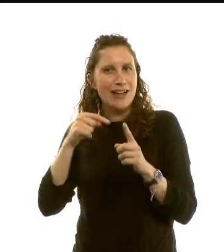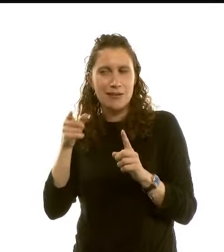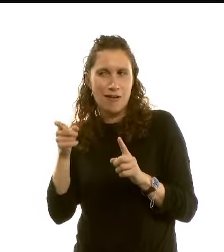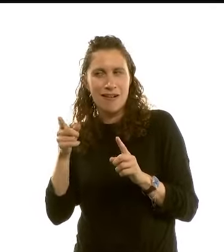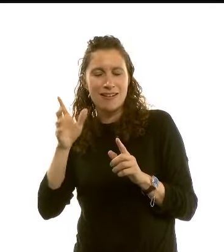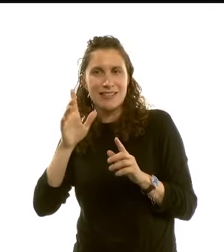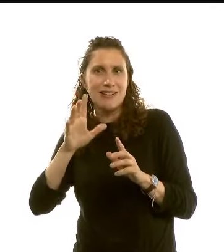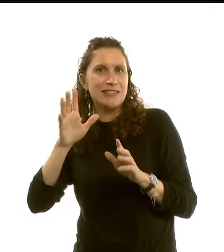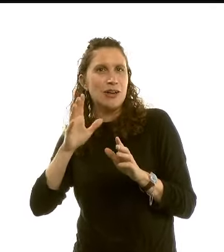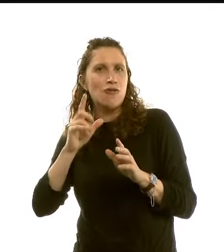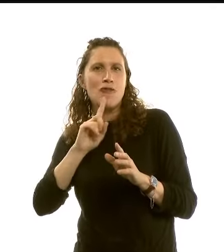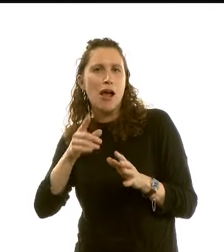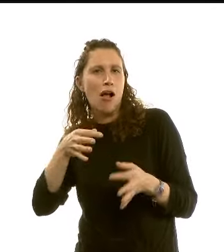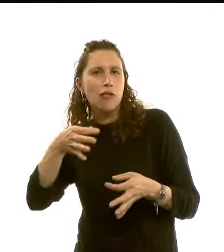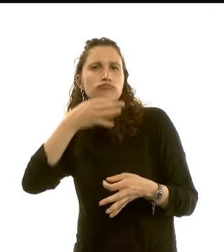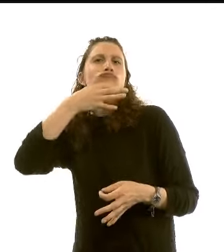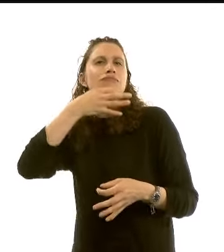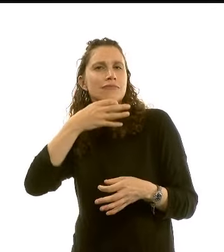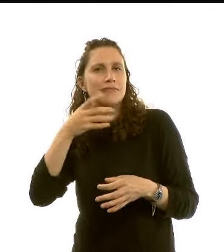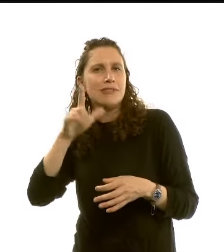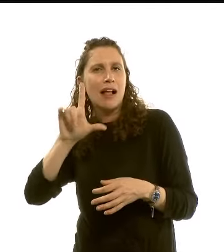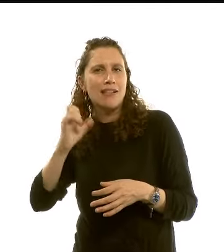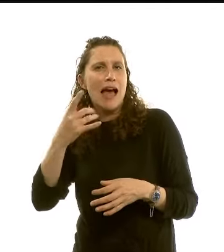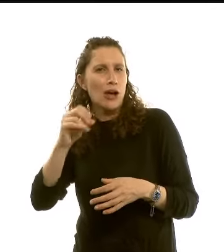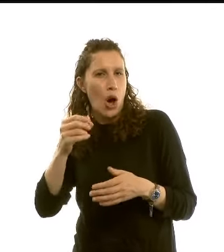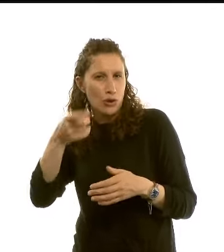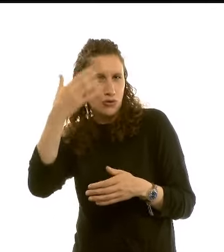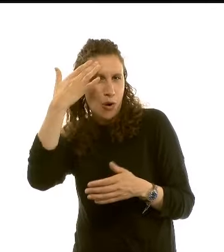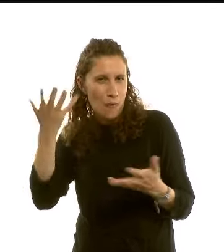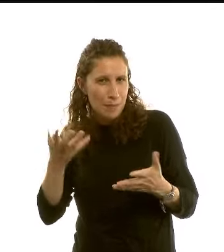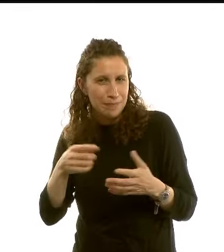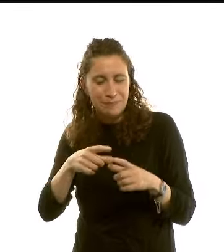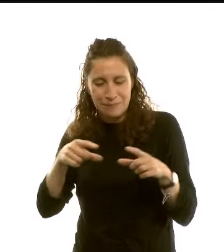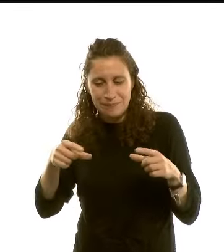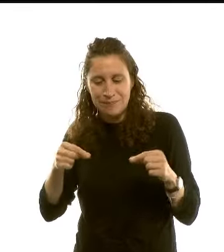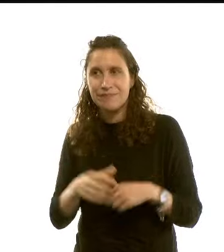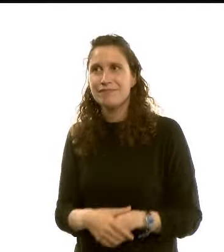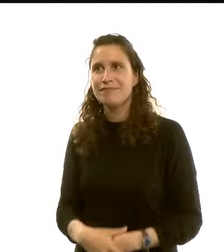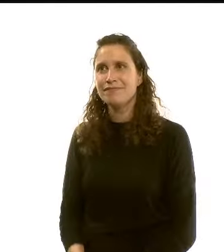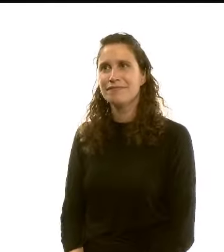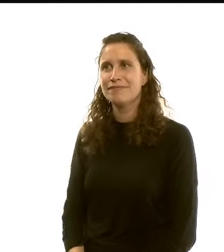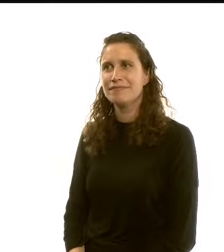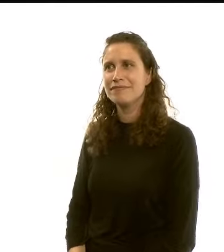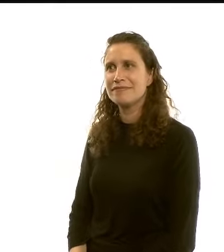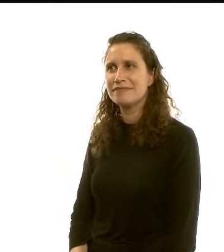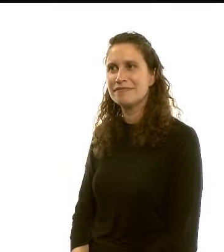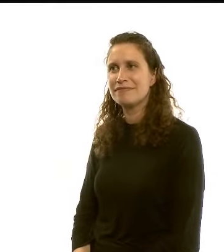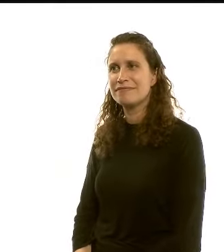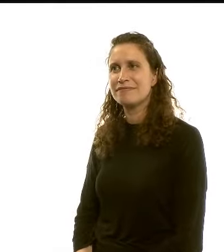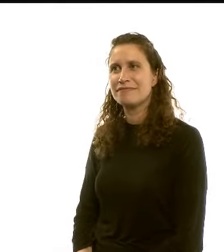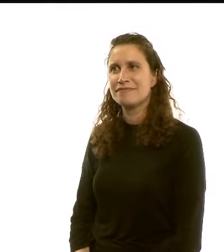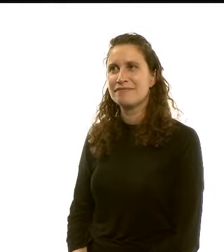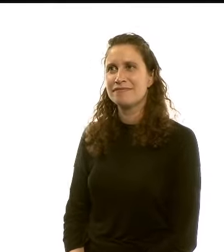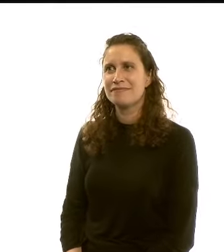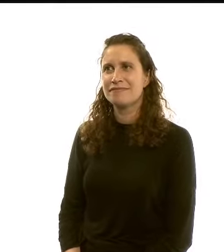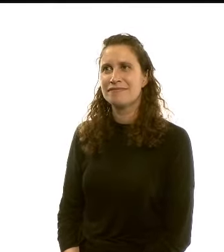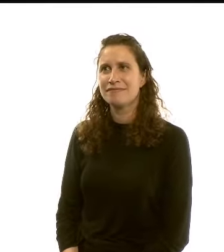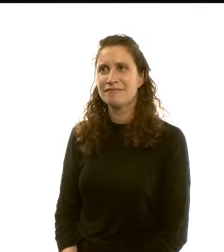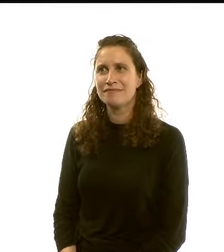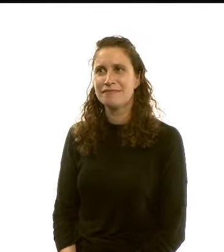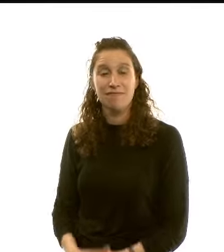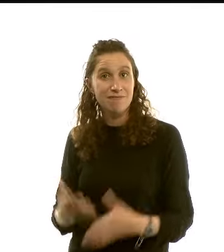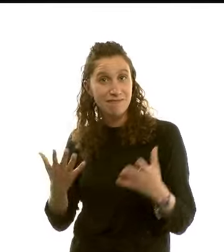of Lego. Yeah. Oh, I'm a connoisseur. I knew exactly what that was. Yeah, when I saw it, I knew I didn't want to say of everyone else. All right, well, Matt, are they on the